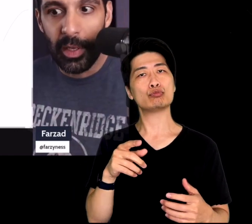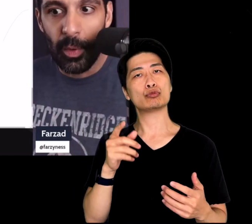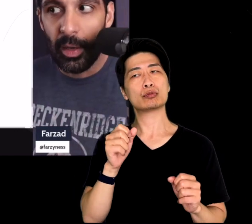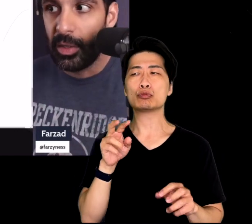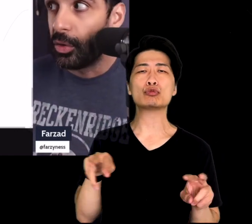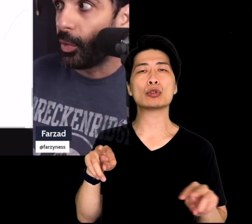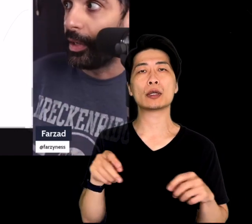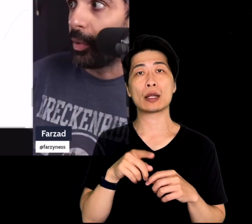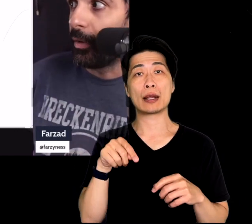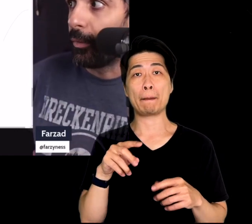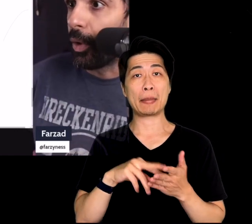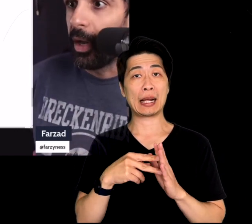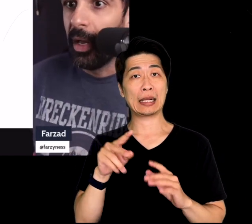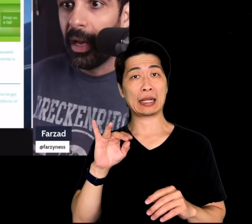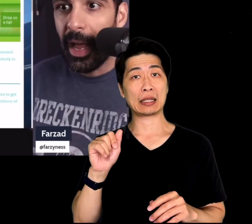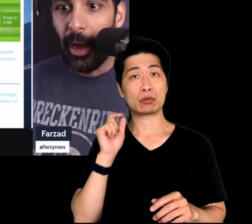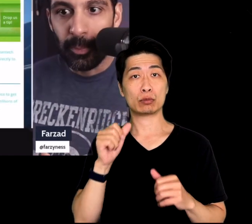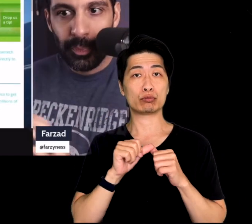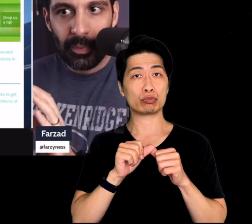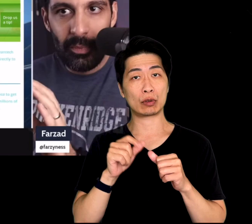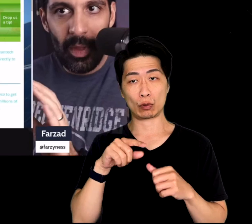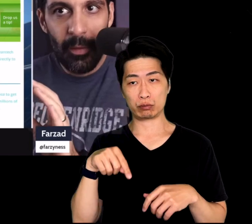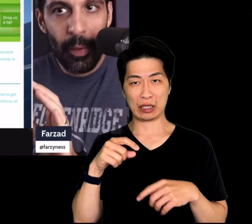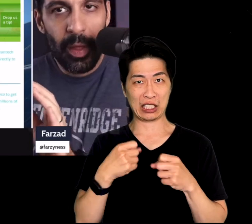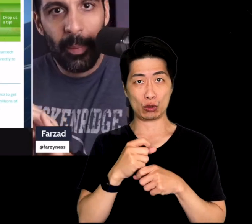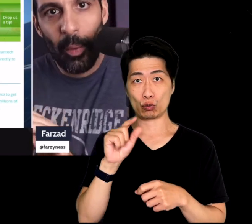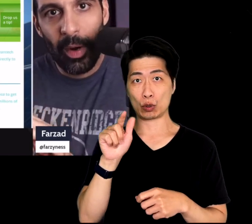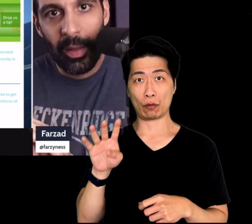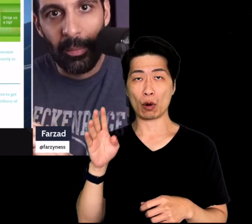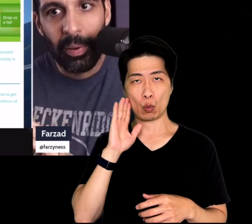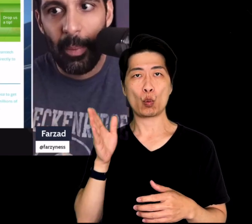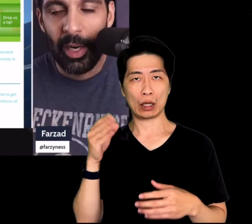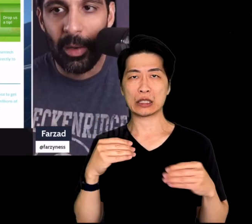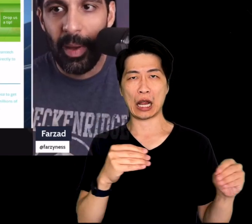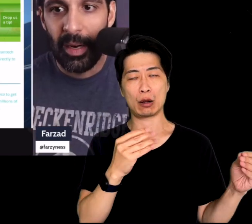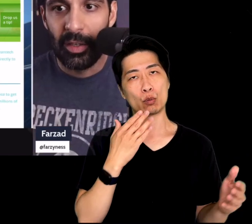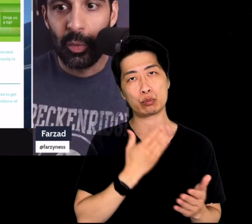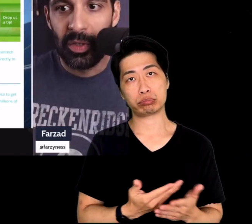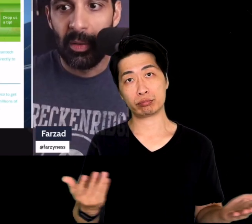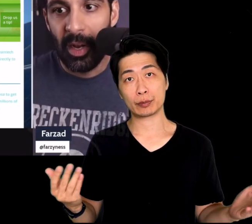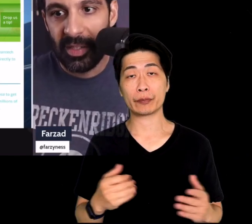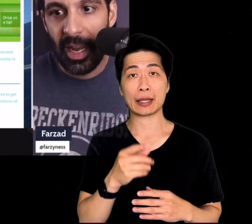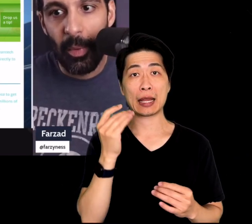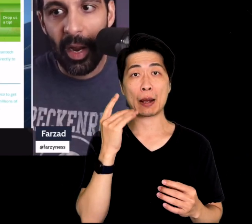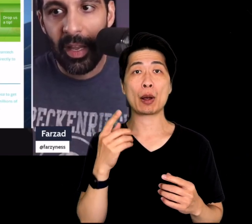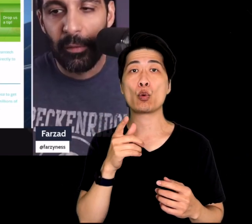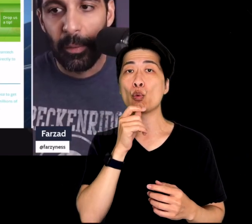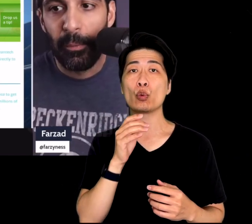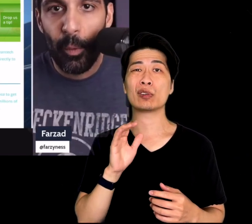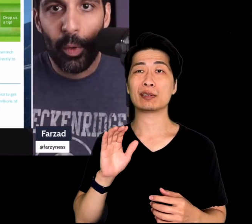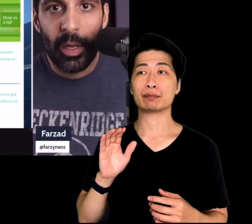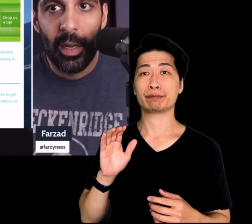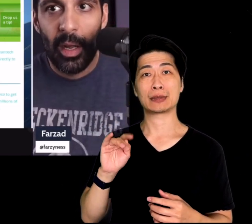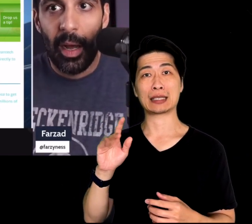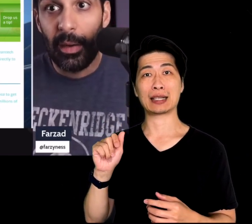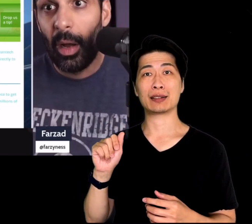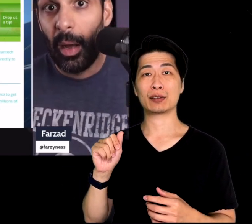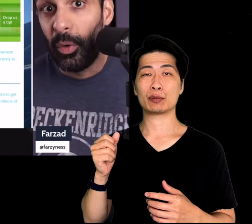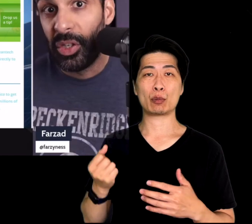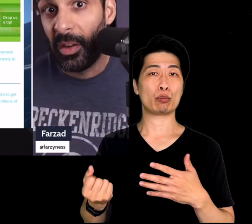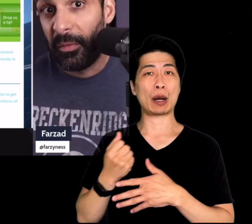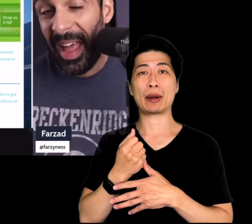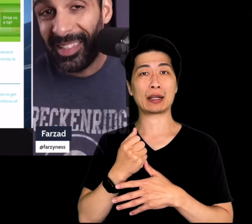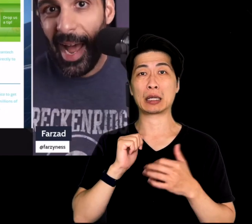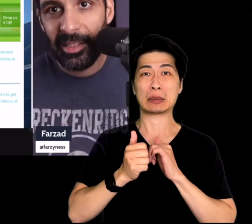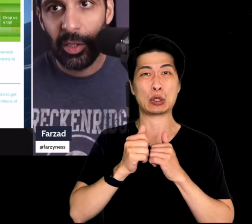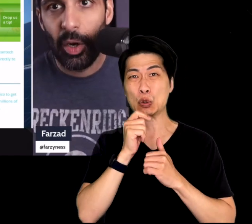really, really well into 2024. Now, if you think about one of their primary competitors, which is the Mustang Mach-E from Ford,